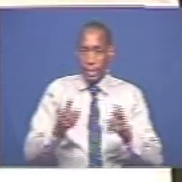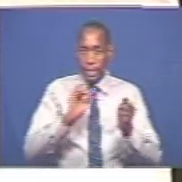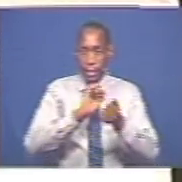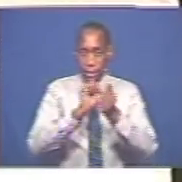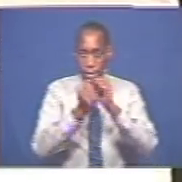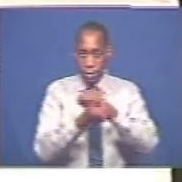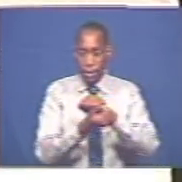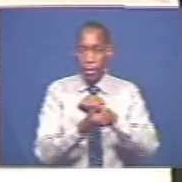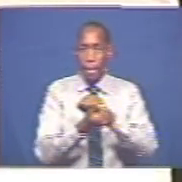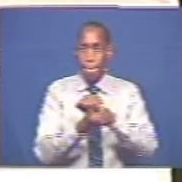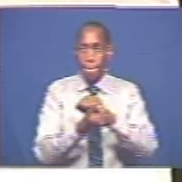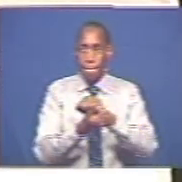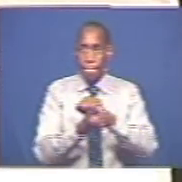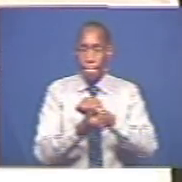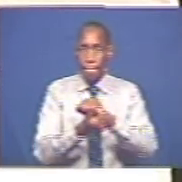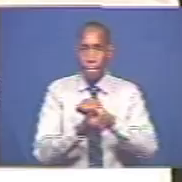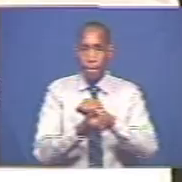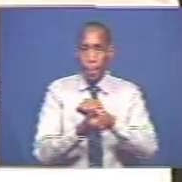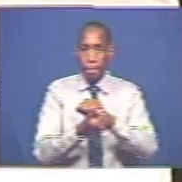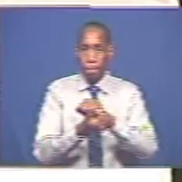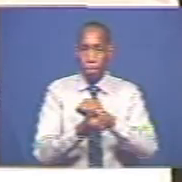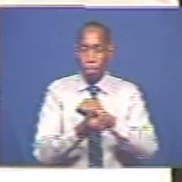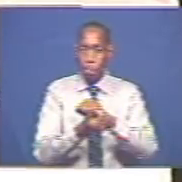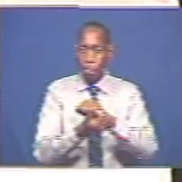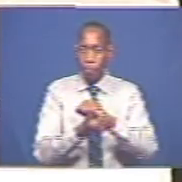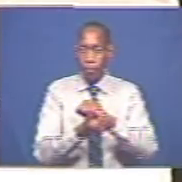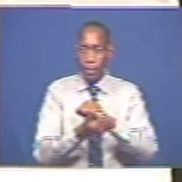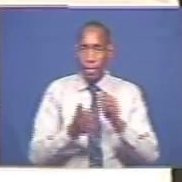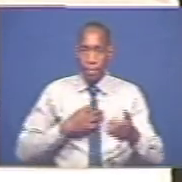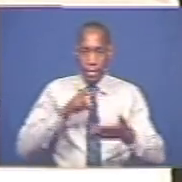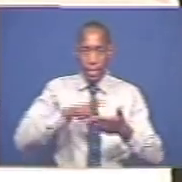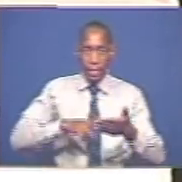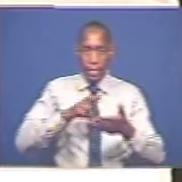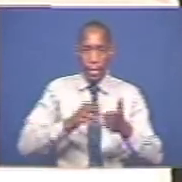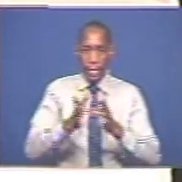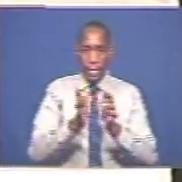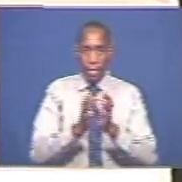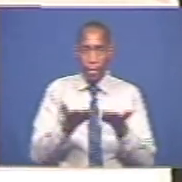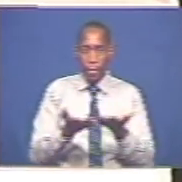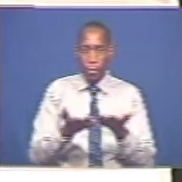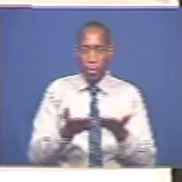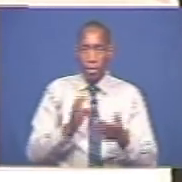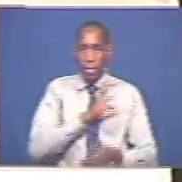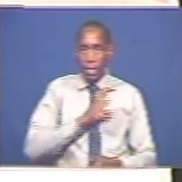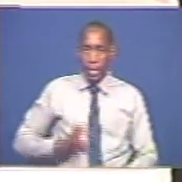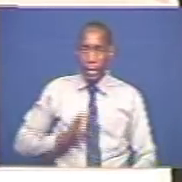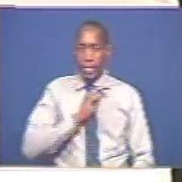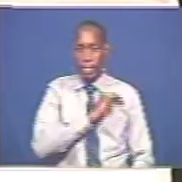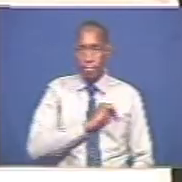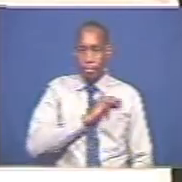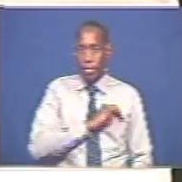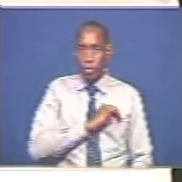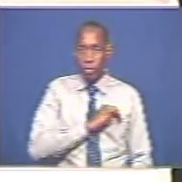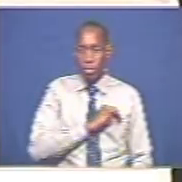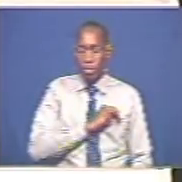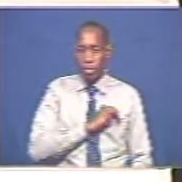Because I was looking at Luke 4 verse 18 mm-hmm. that says, yeah. Christ's mission was to heal